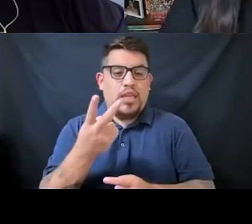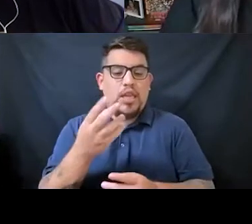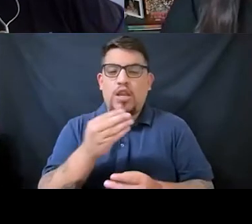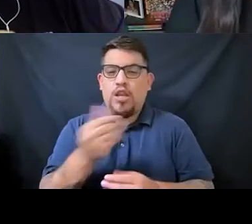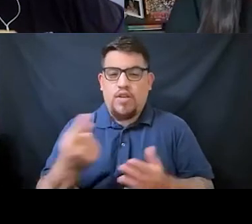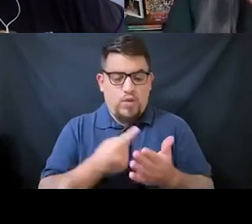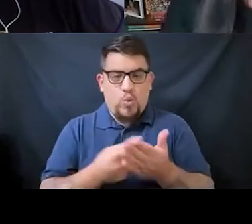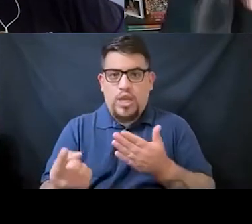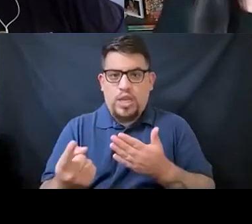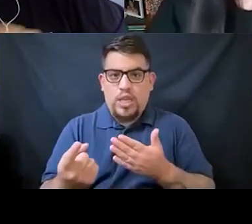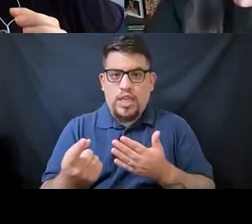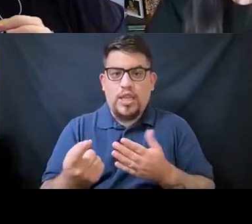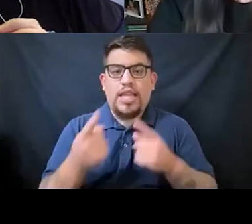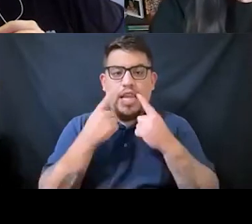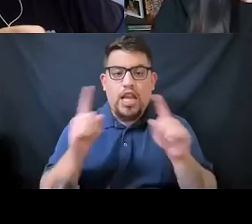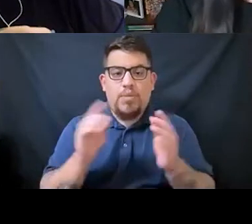as the book has been released.